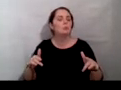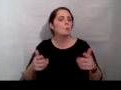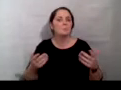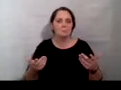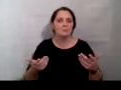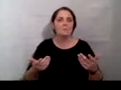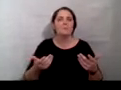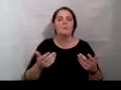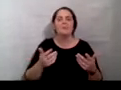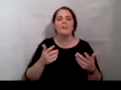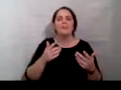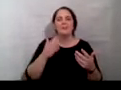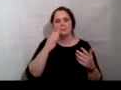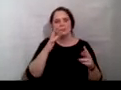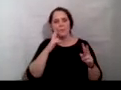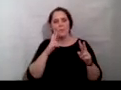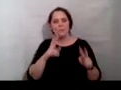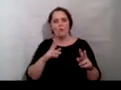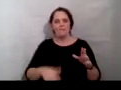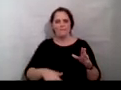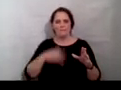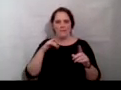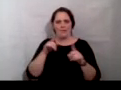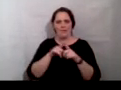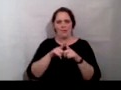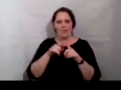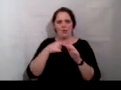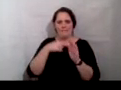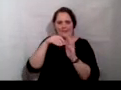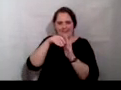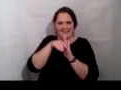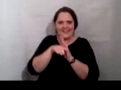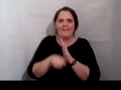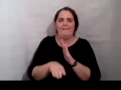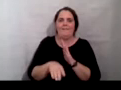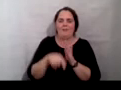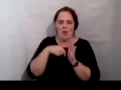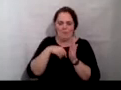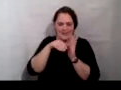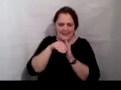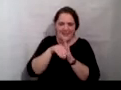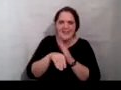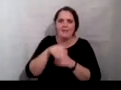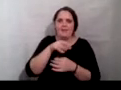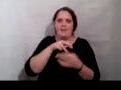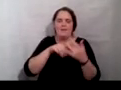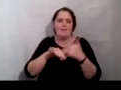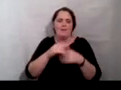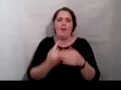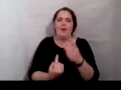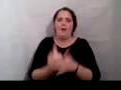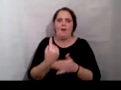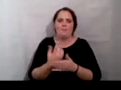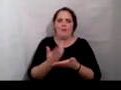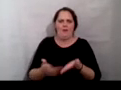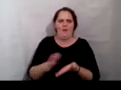a sense that we're inside what's going on because there's simply no way to be outside, you know?